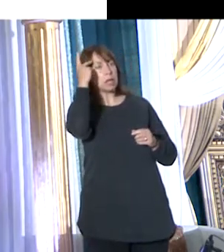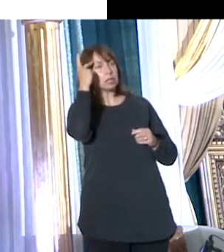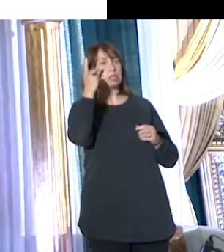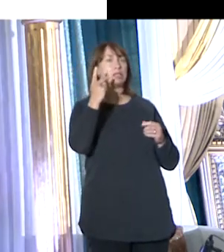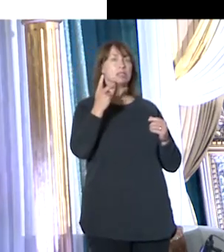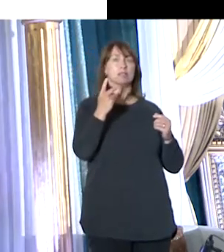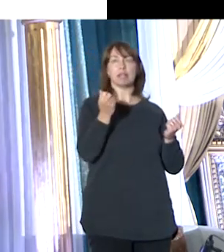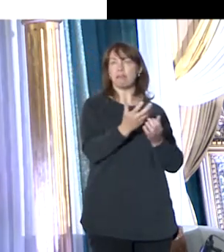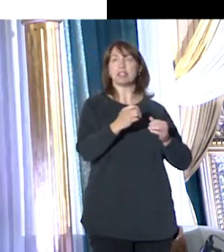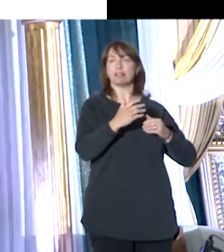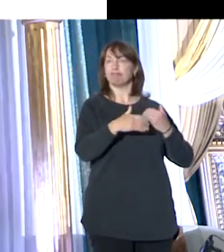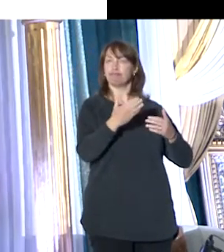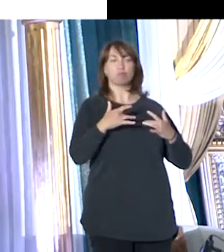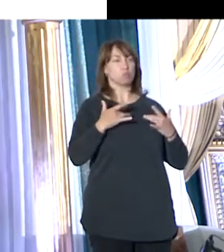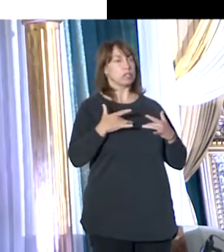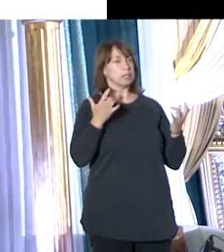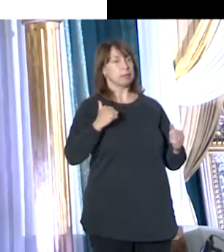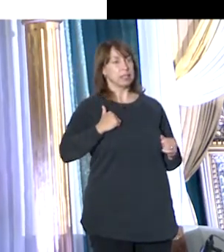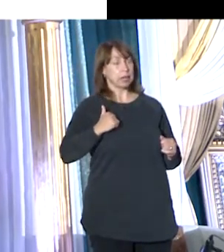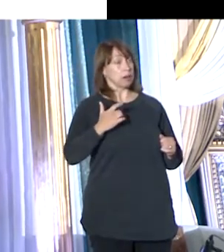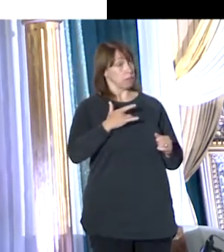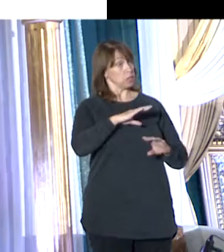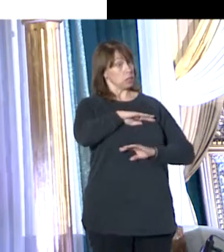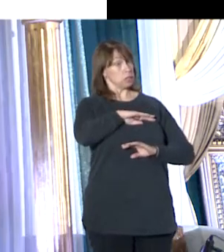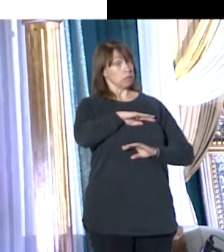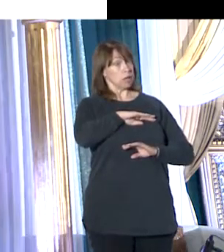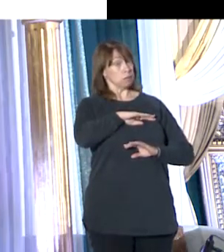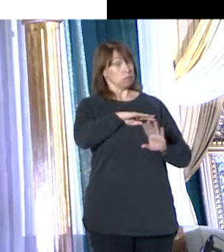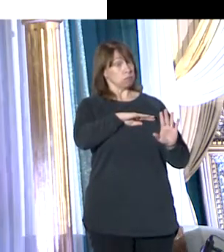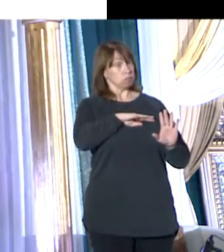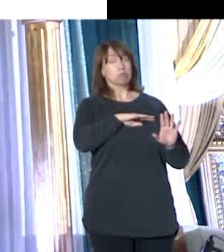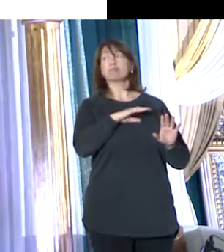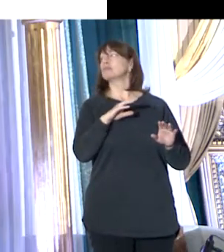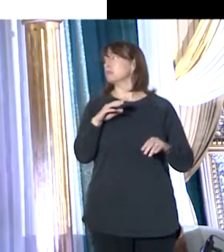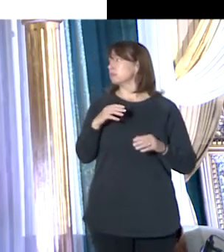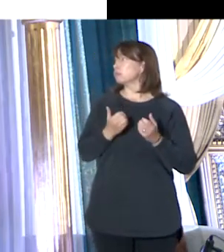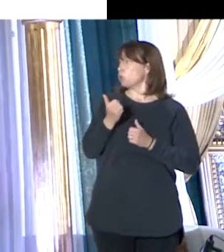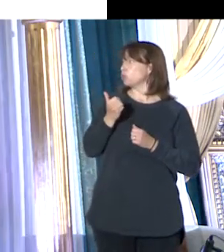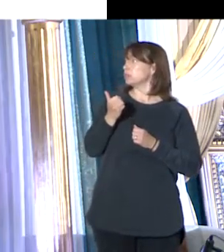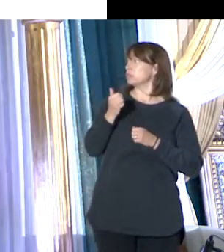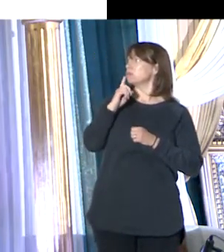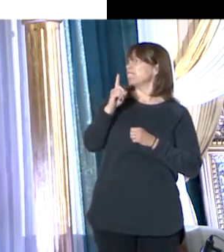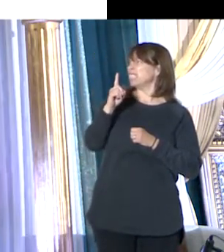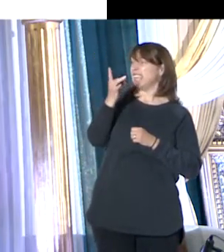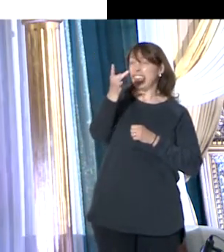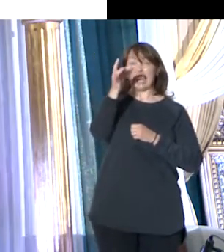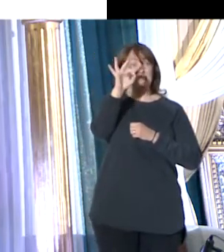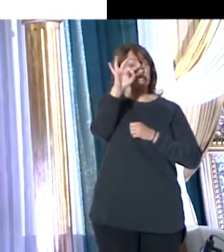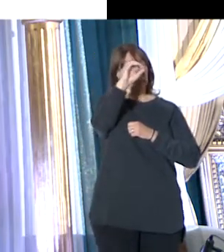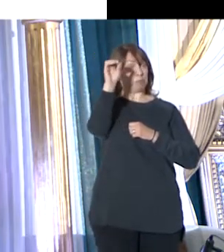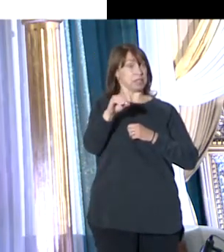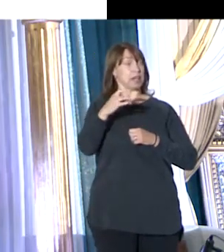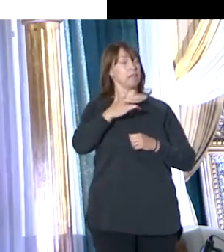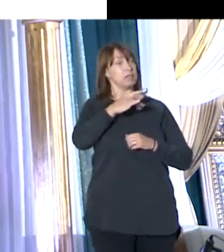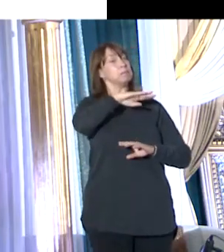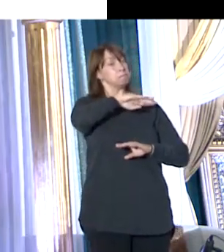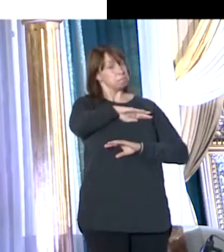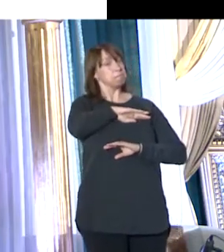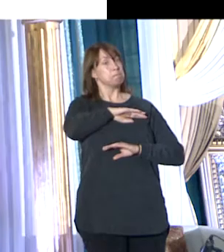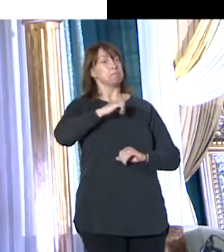upbeat. Almost 9 in 10 say that overall they're satisfied with the direction of the country today, a bit more than they were 10 years